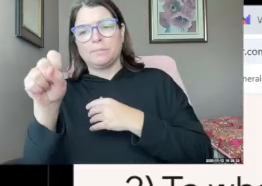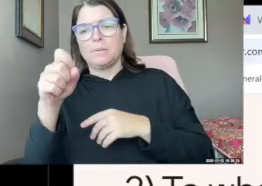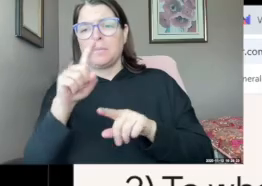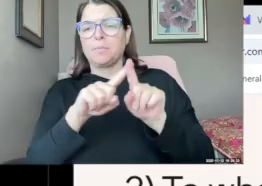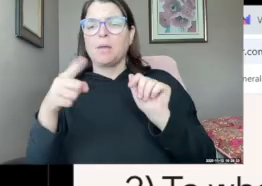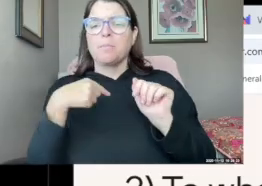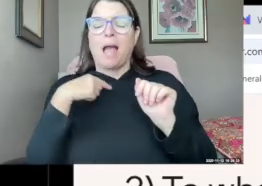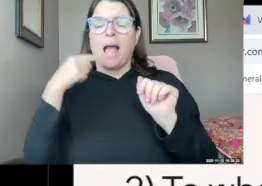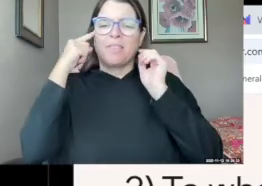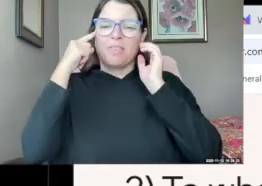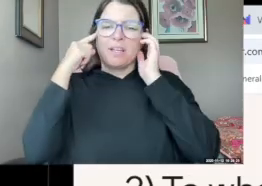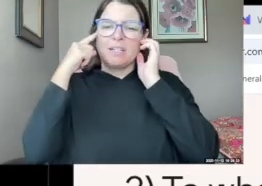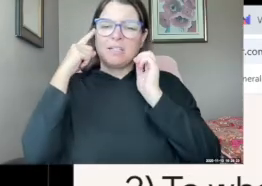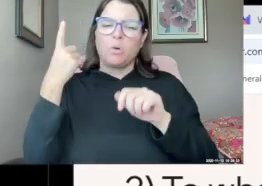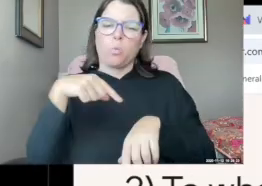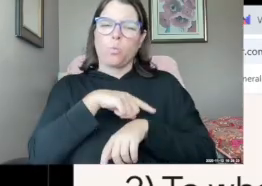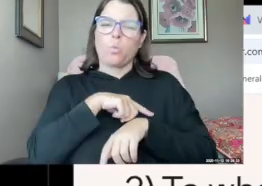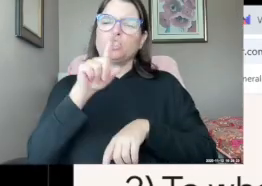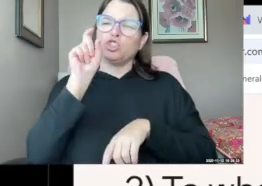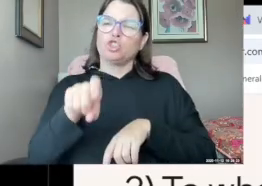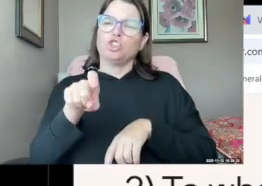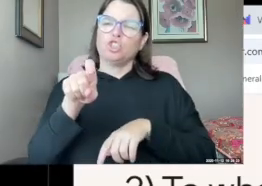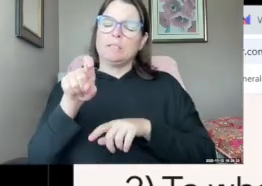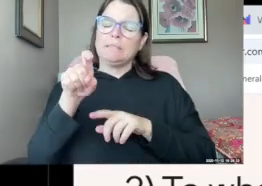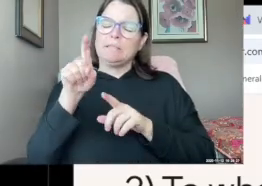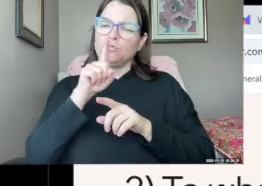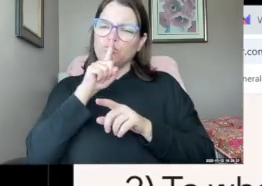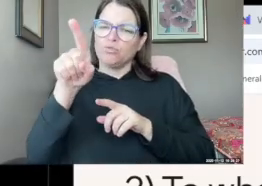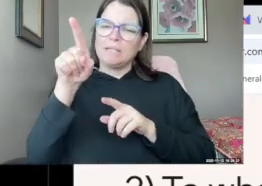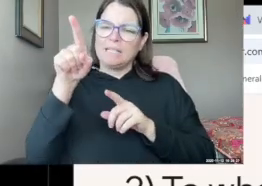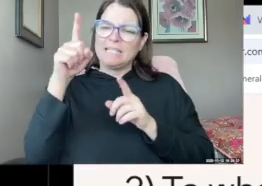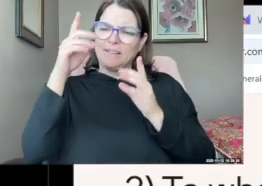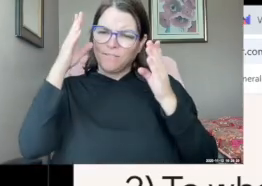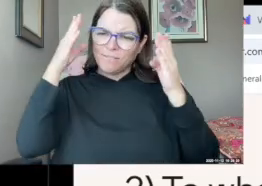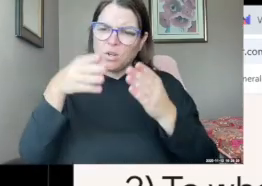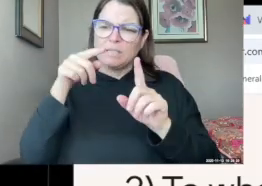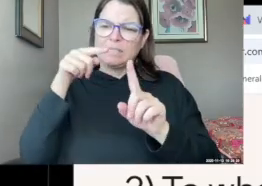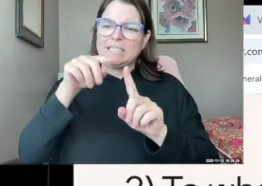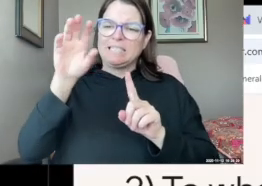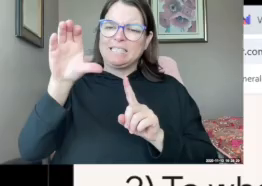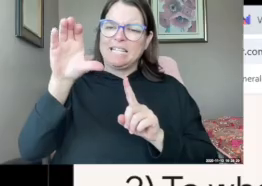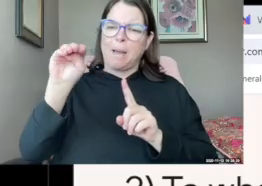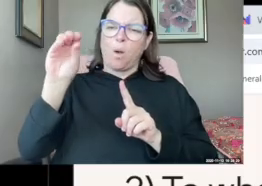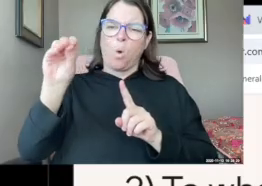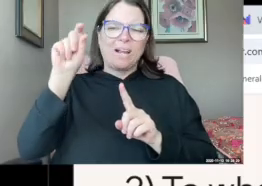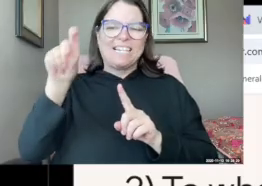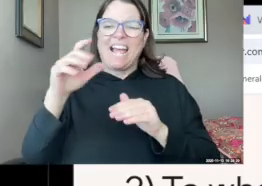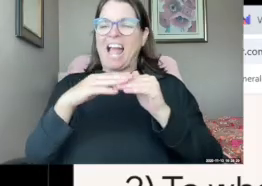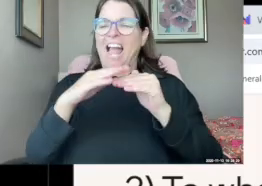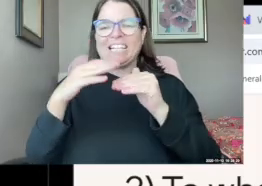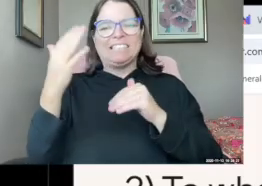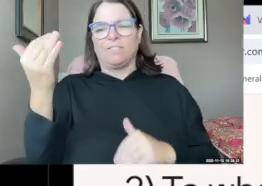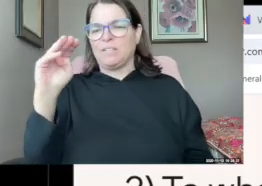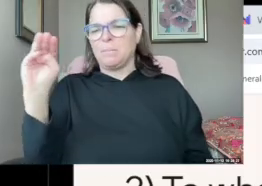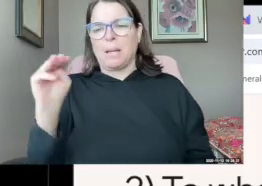Complementary are the other programs. I think we should think about, you know, really a CMO